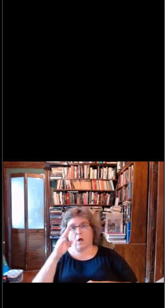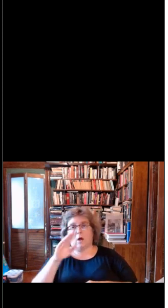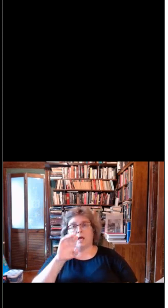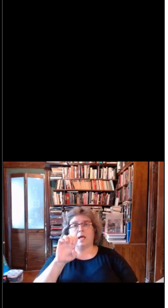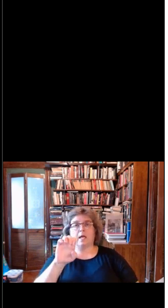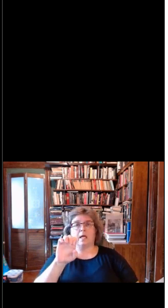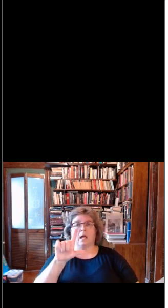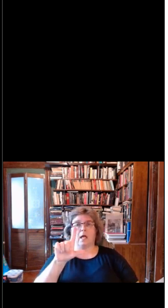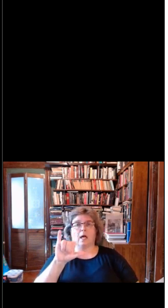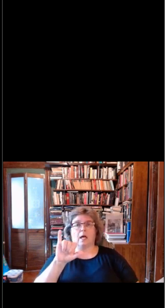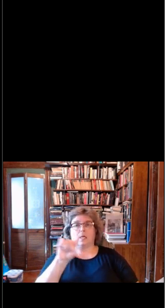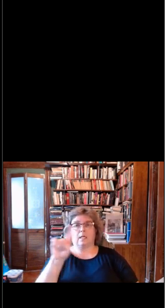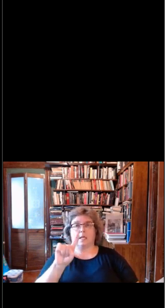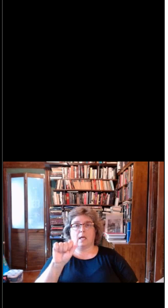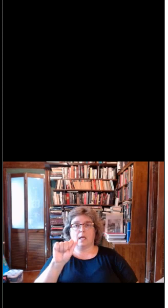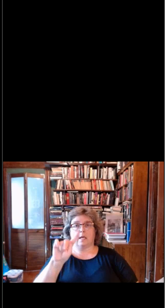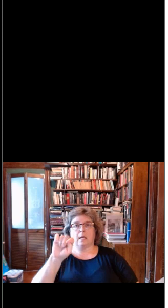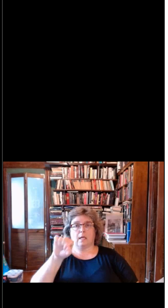Elizabeth,